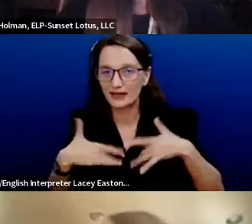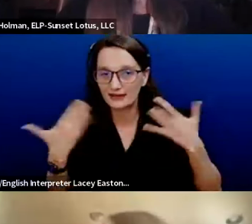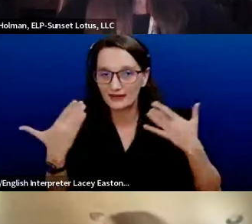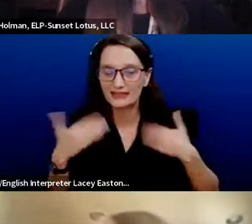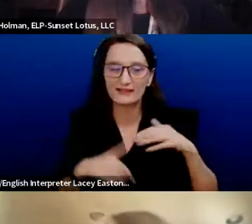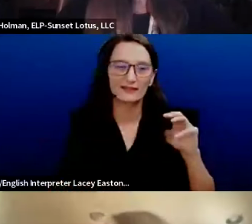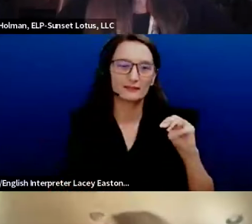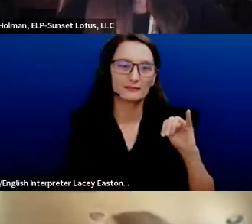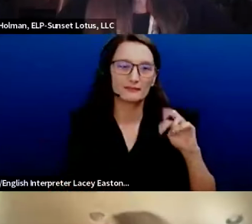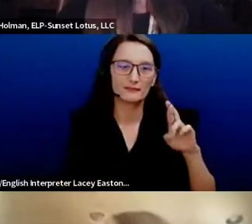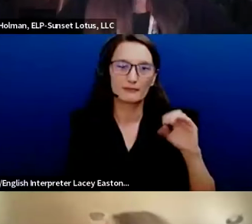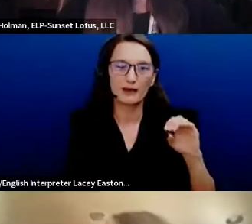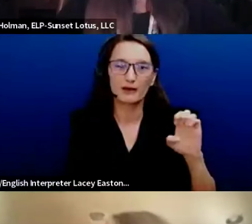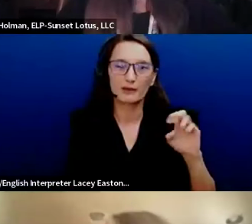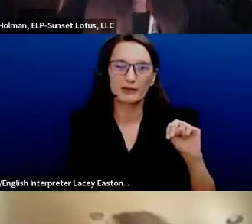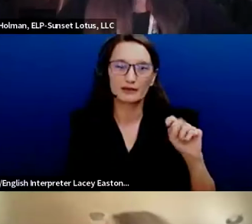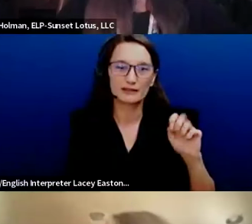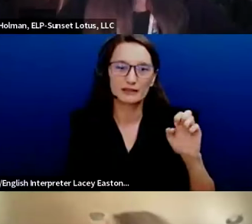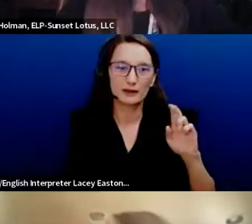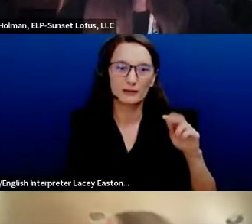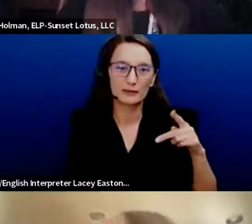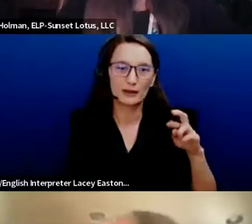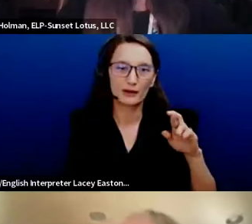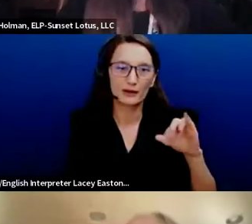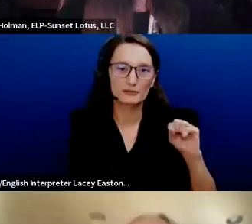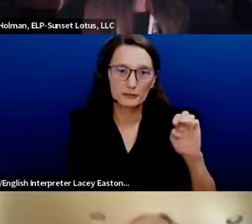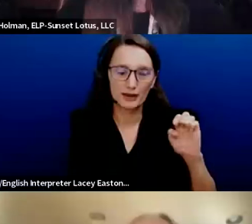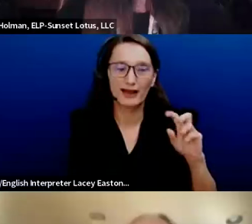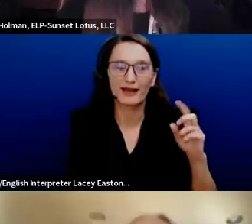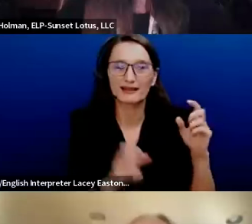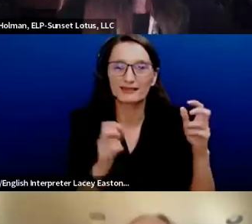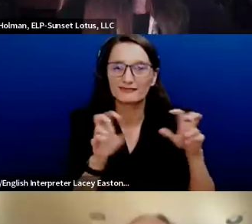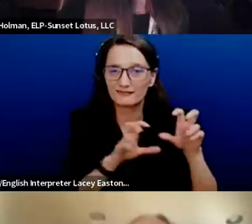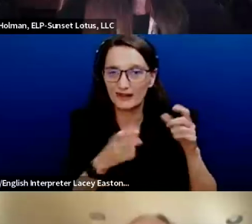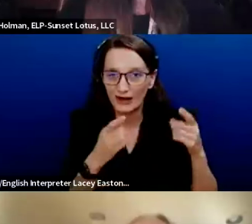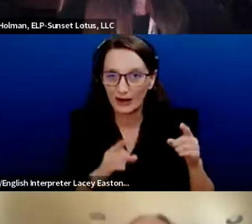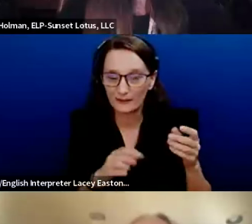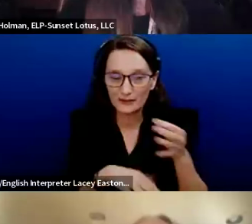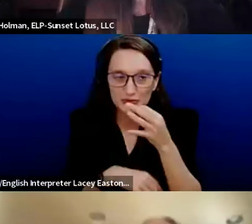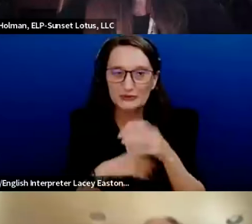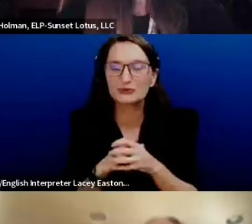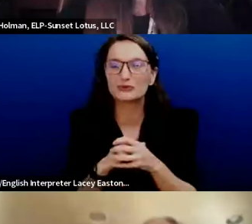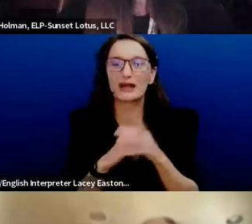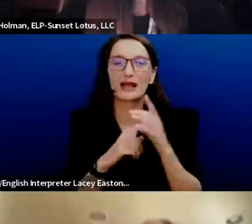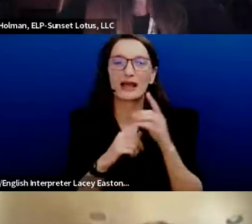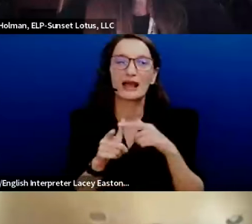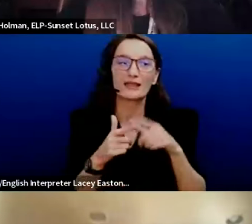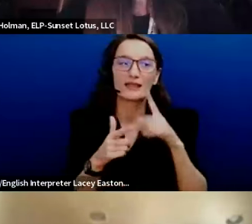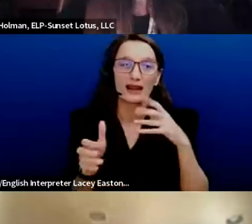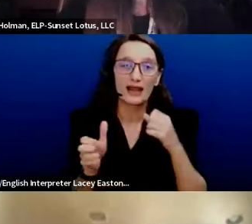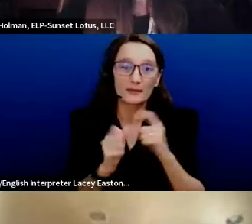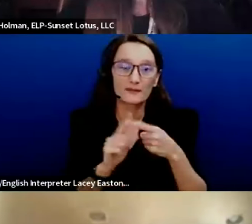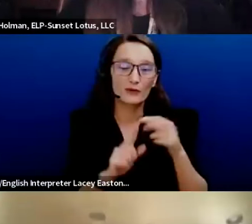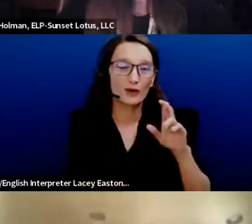fair coming up. Going to give the best update that I can on rate reform and service provider